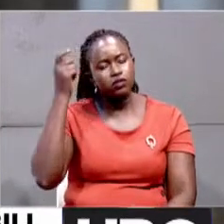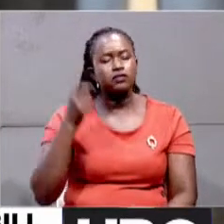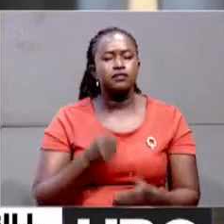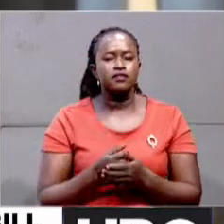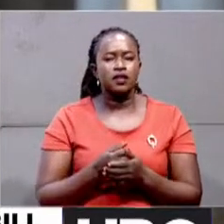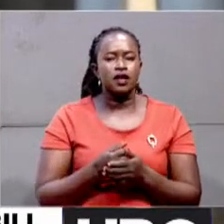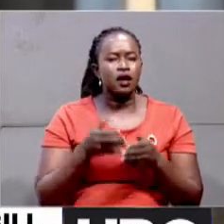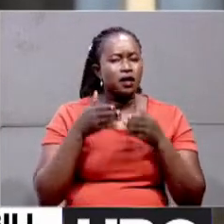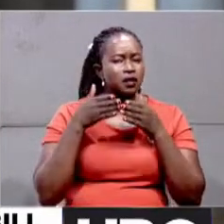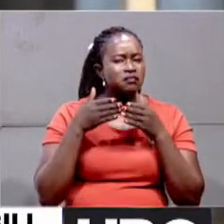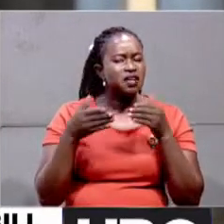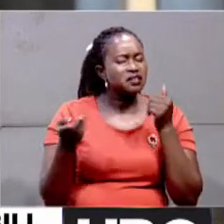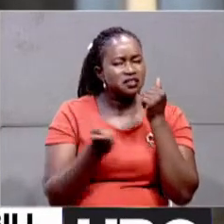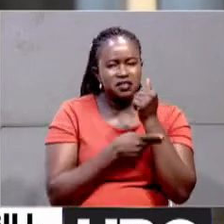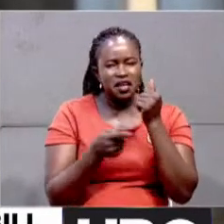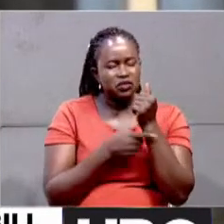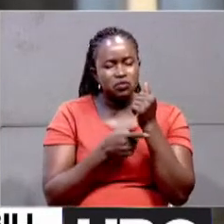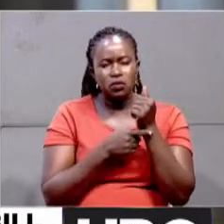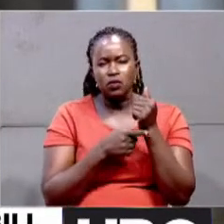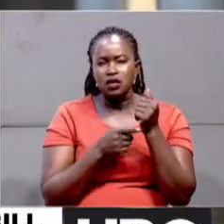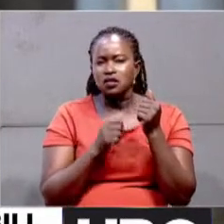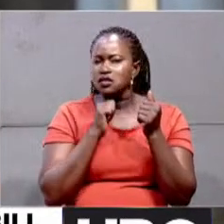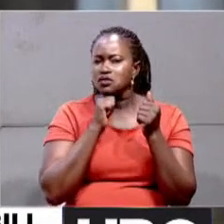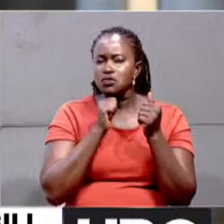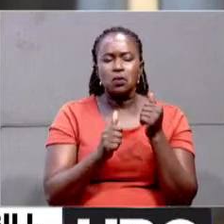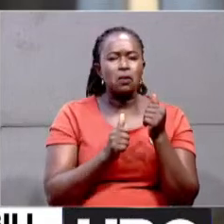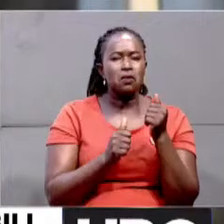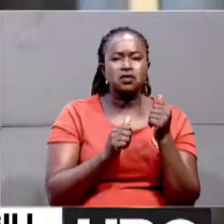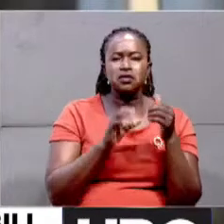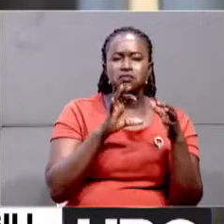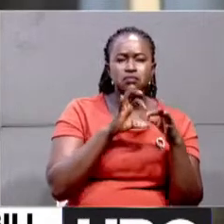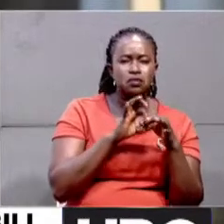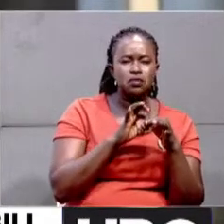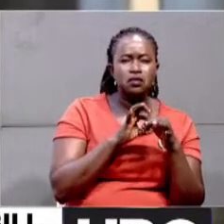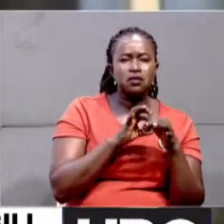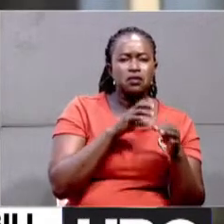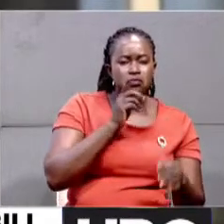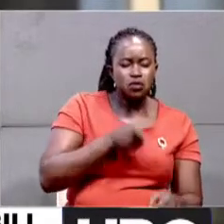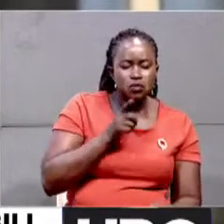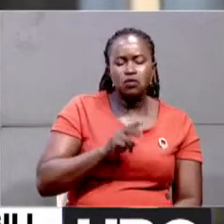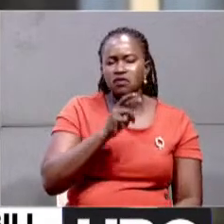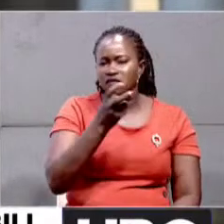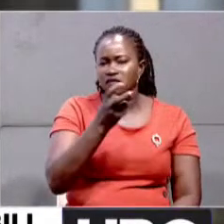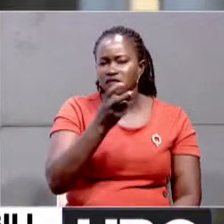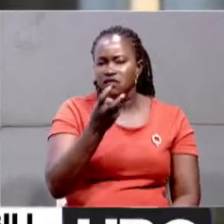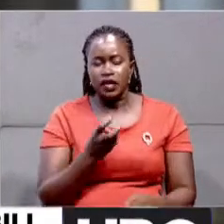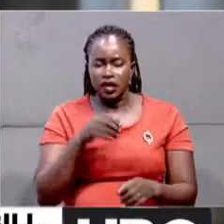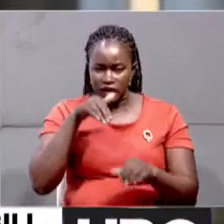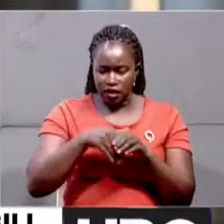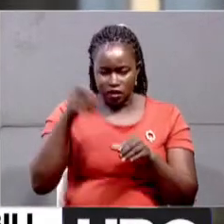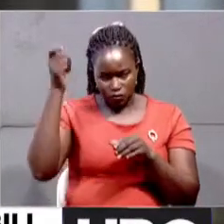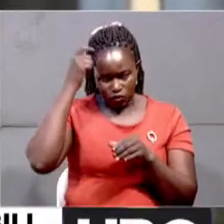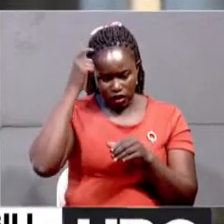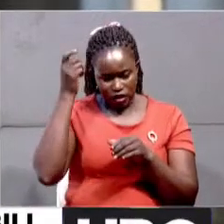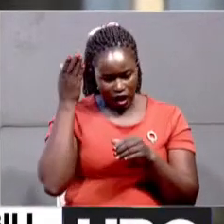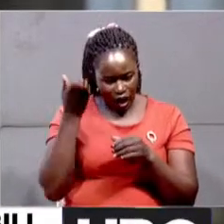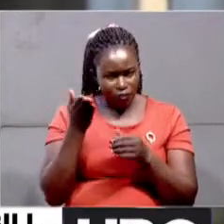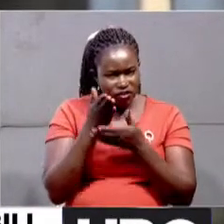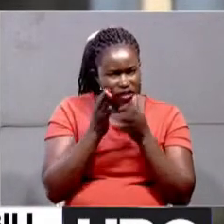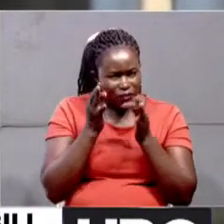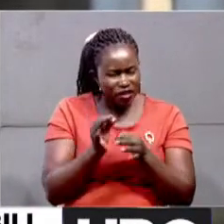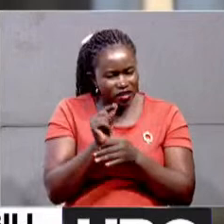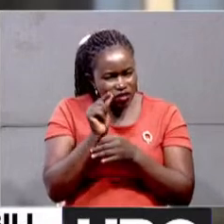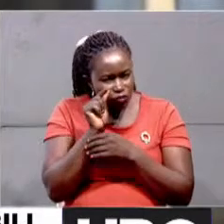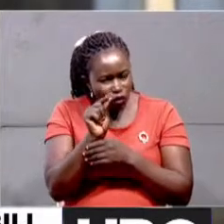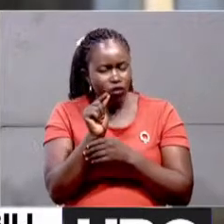has nothing to do with the genitalia. In the brain, there is a small piece, an organ,